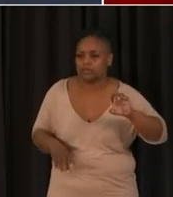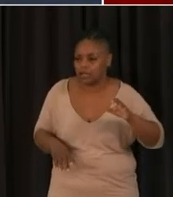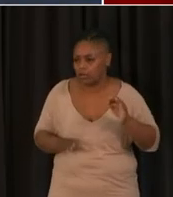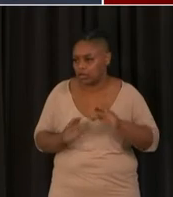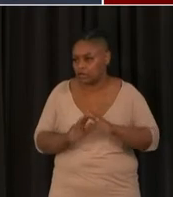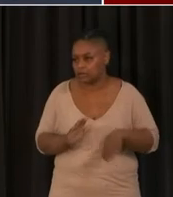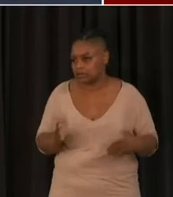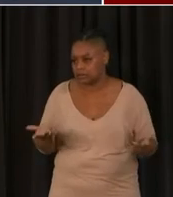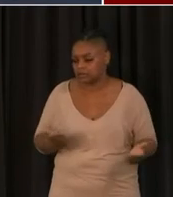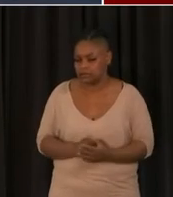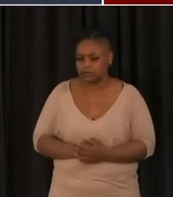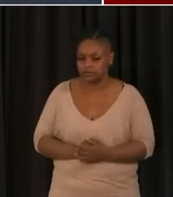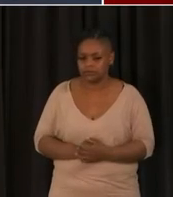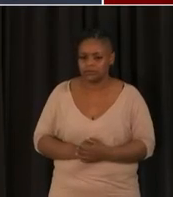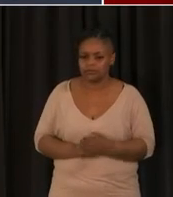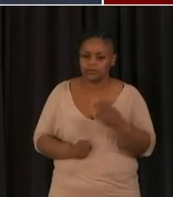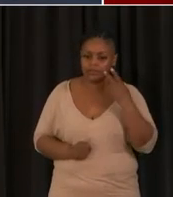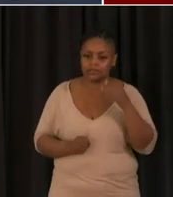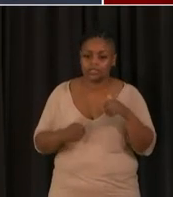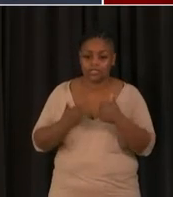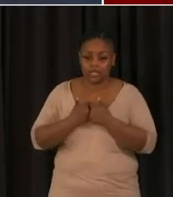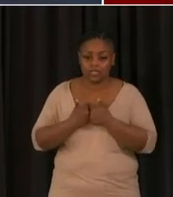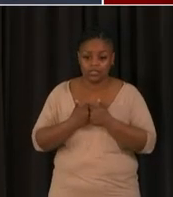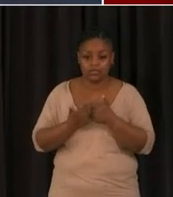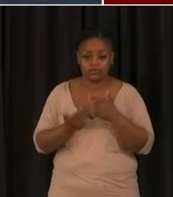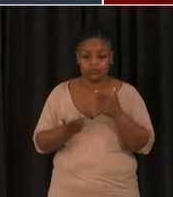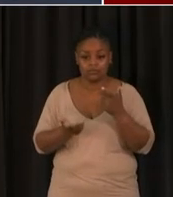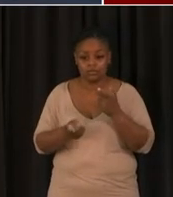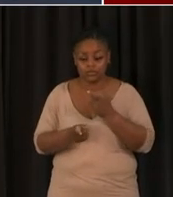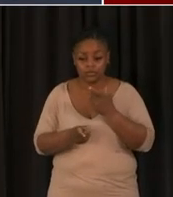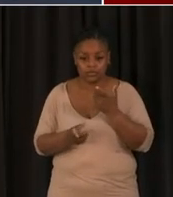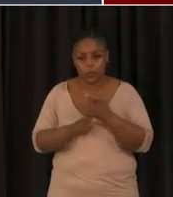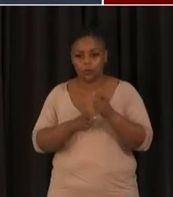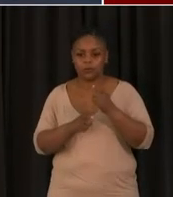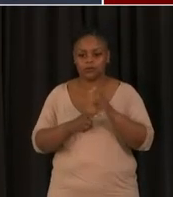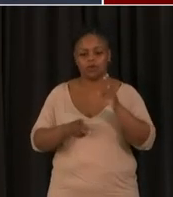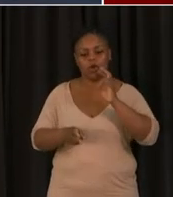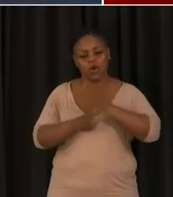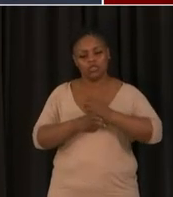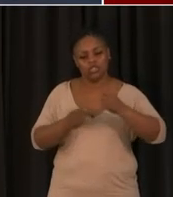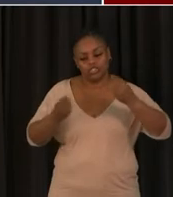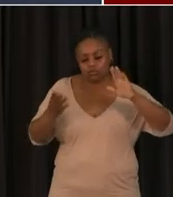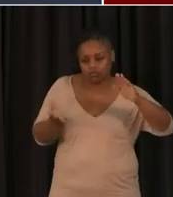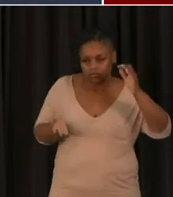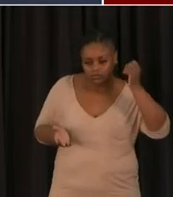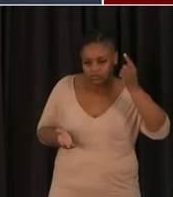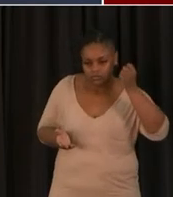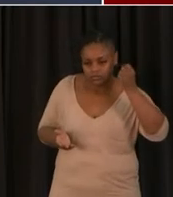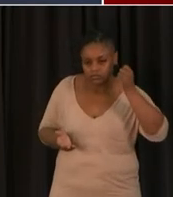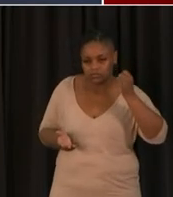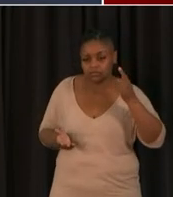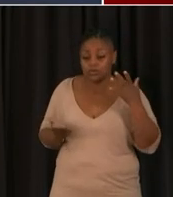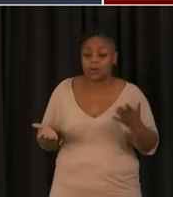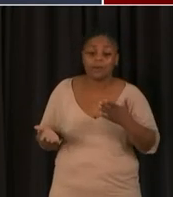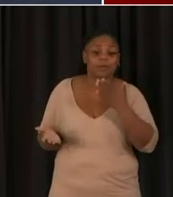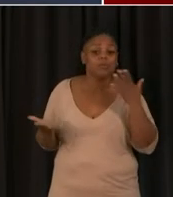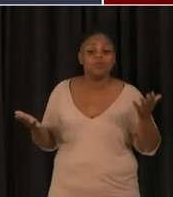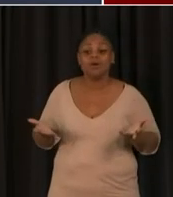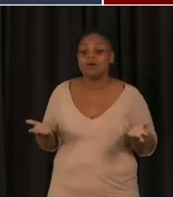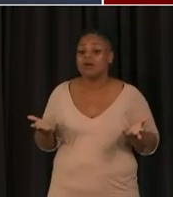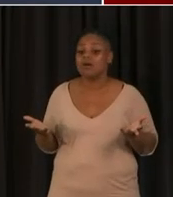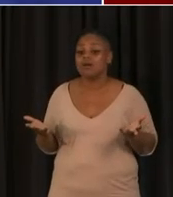or applying for it? Okay. I'll take that question. So a resident, in order to participate in the program,